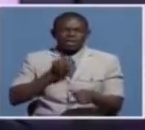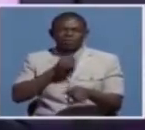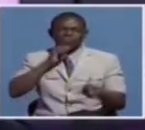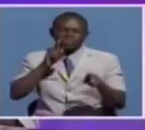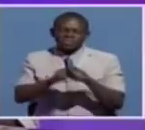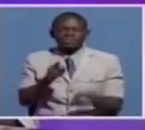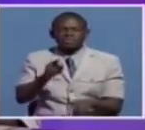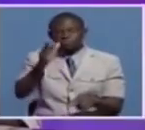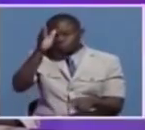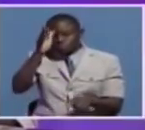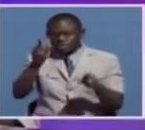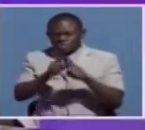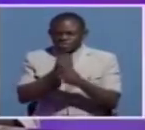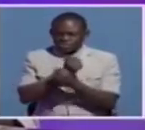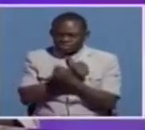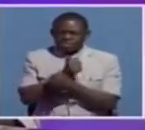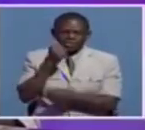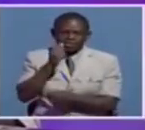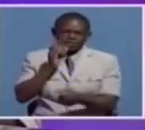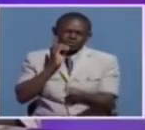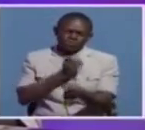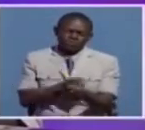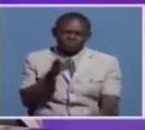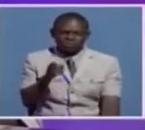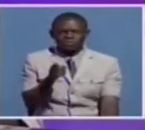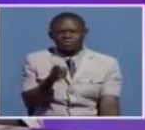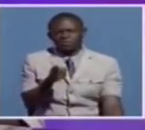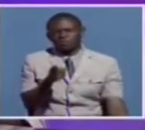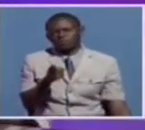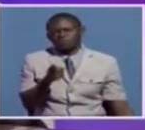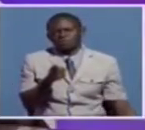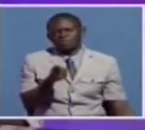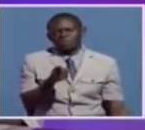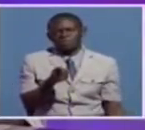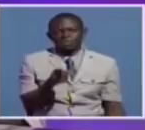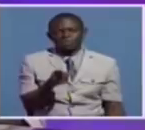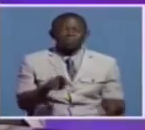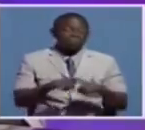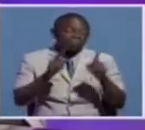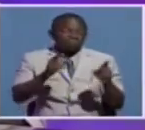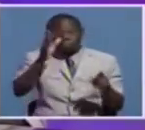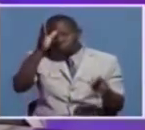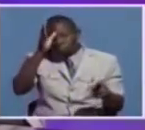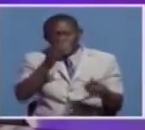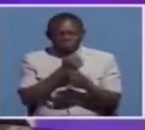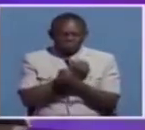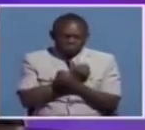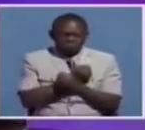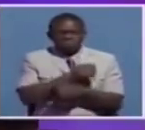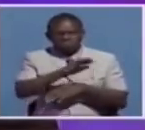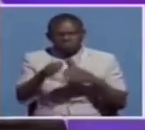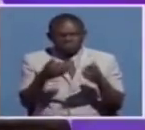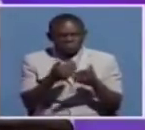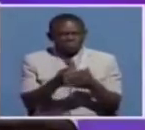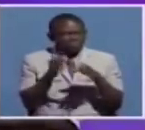So I think it was otherwise, love was pretty much spread out. And I think my mom, who was